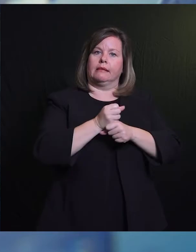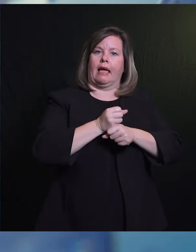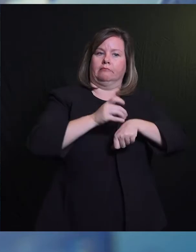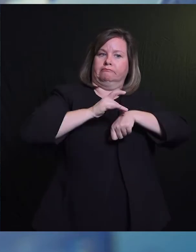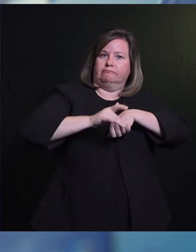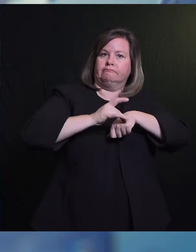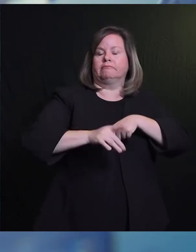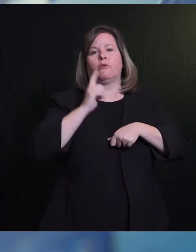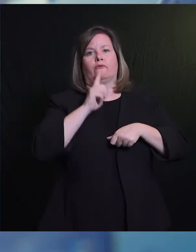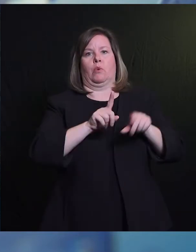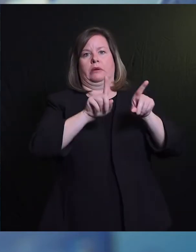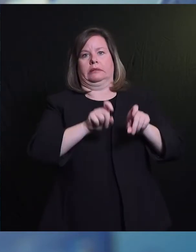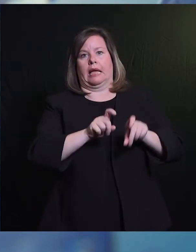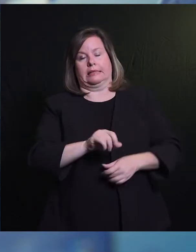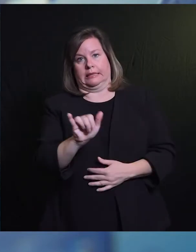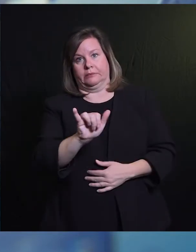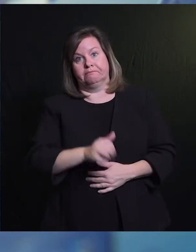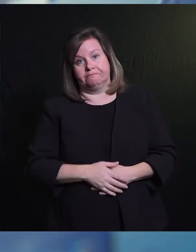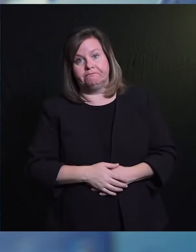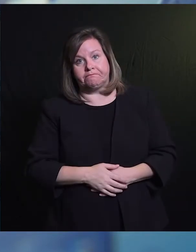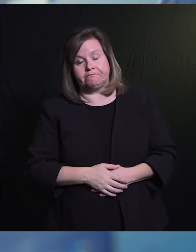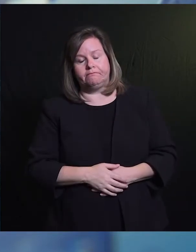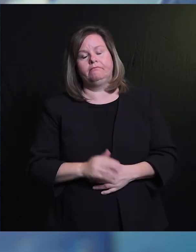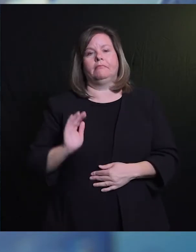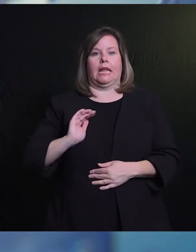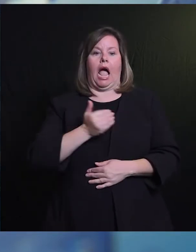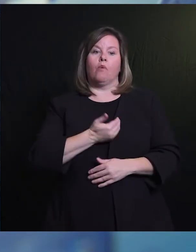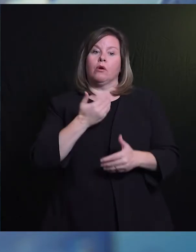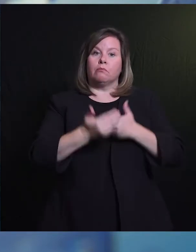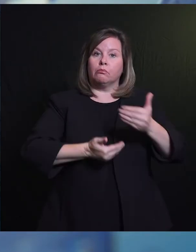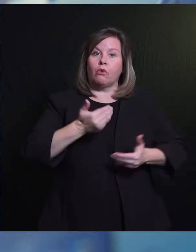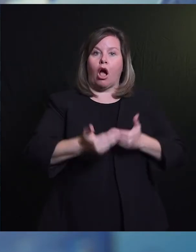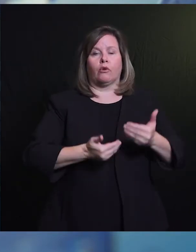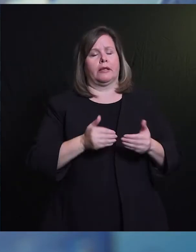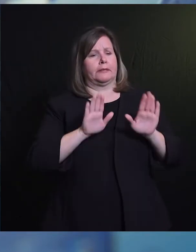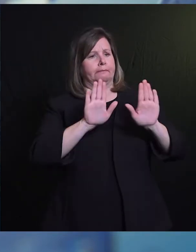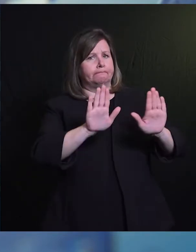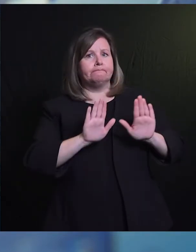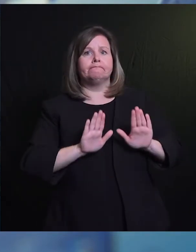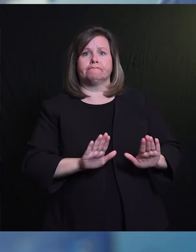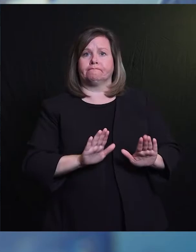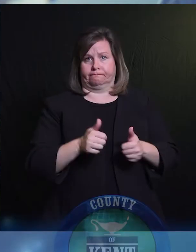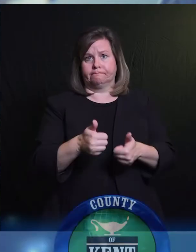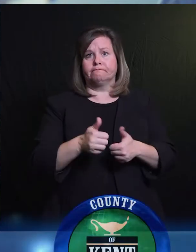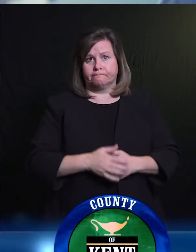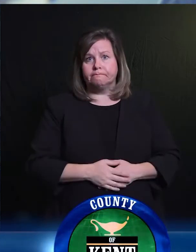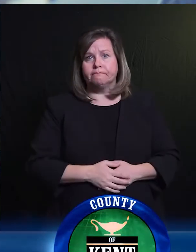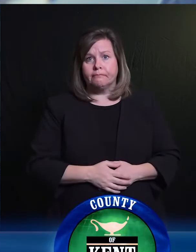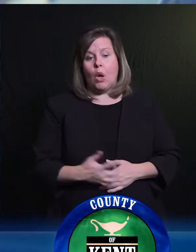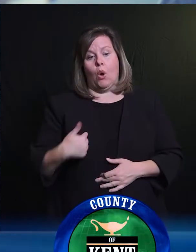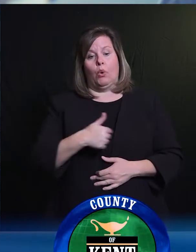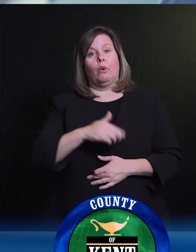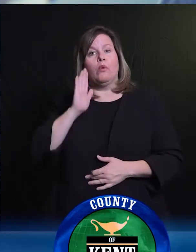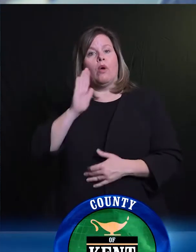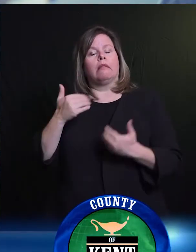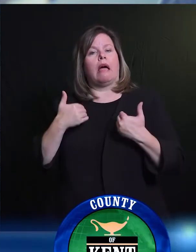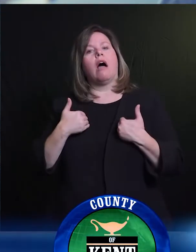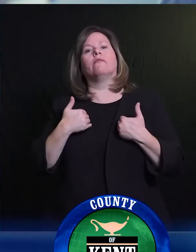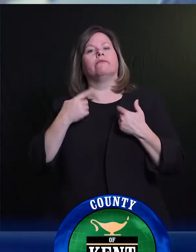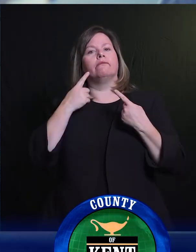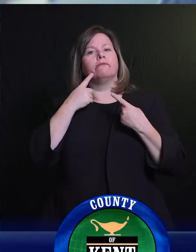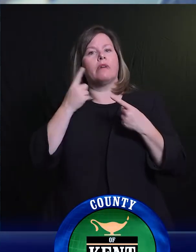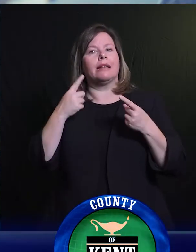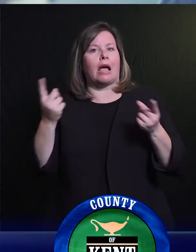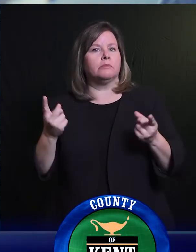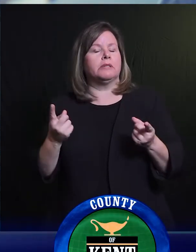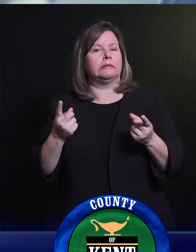as well. We're making a lot of progress along those lines. In fact, we're going to have some announcements to make later this week about